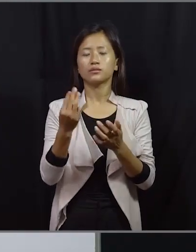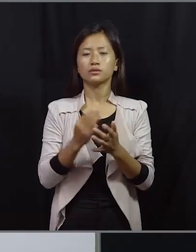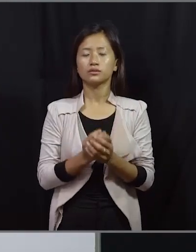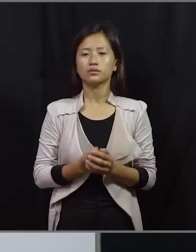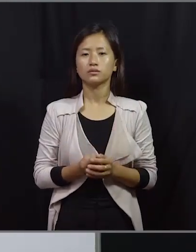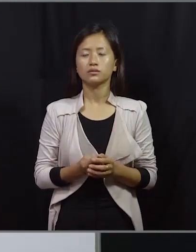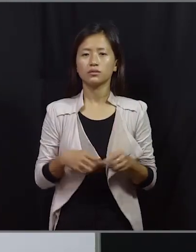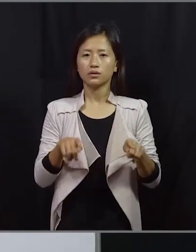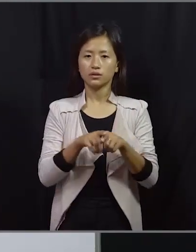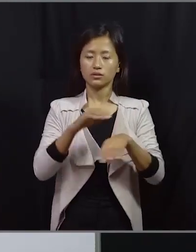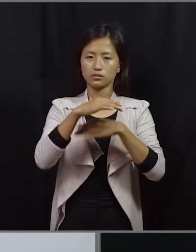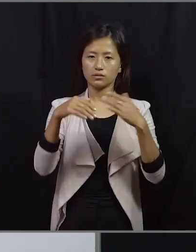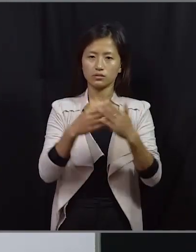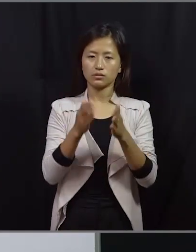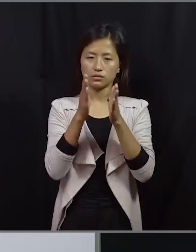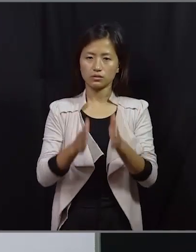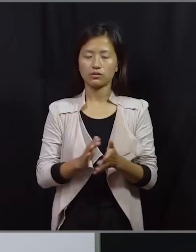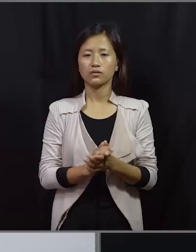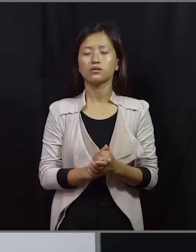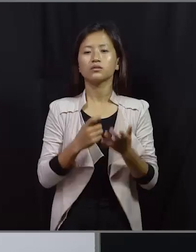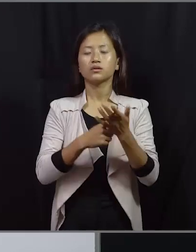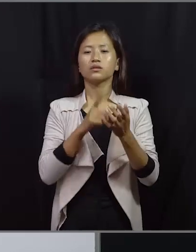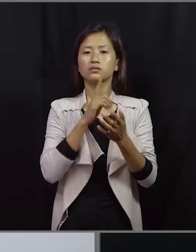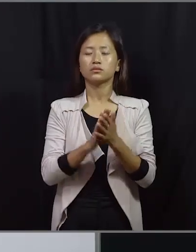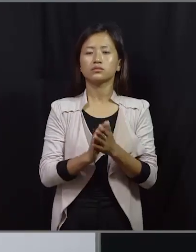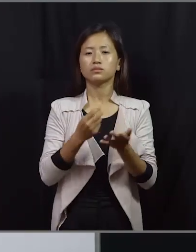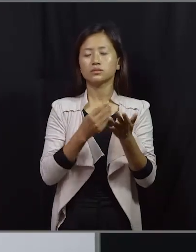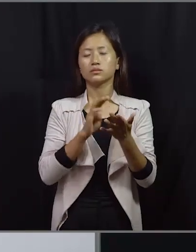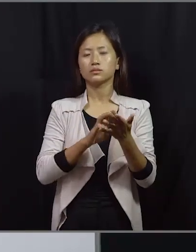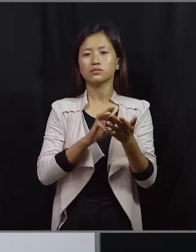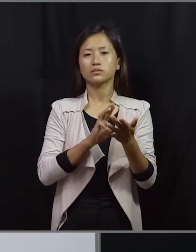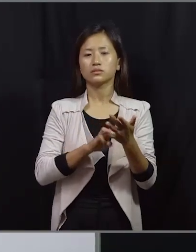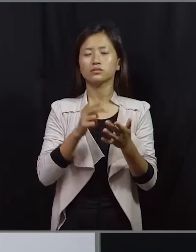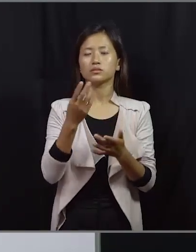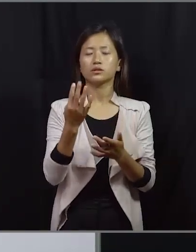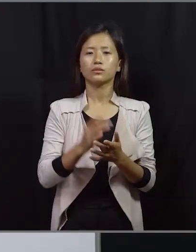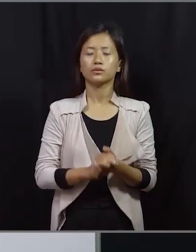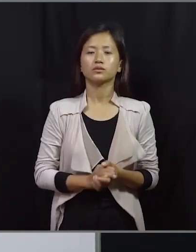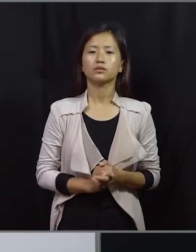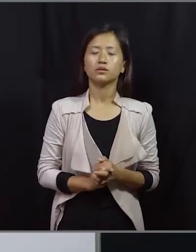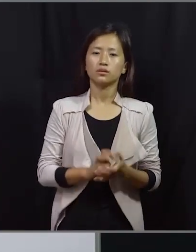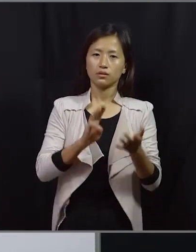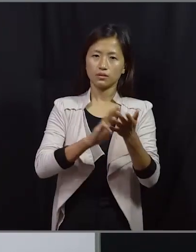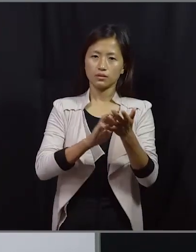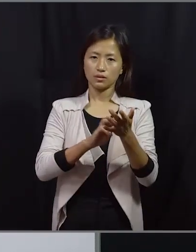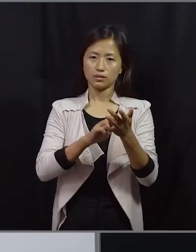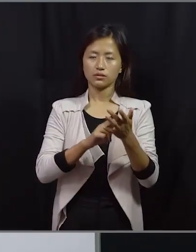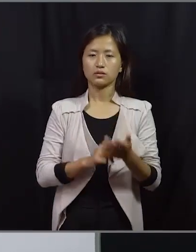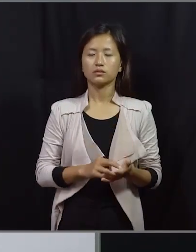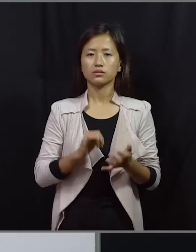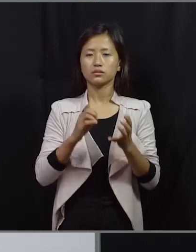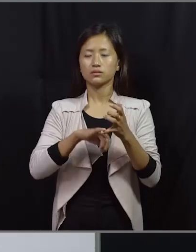for the set of all real numbers. Okay. So here N is a subset of